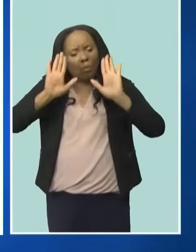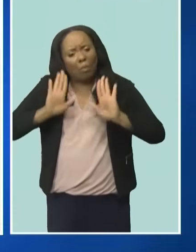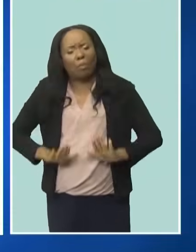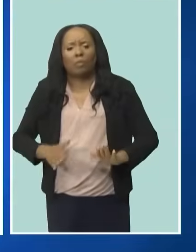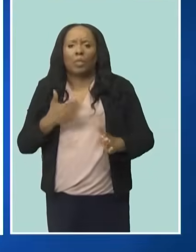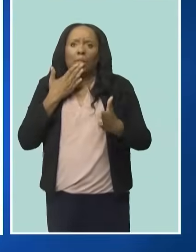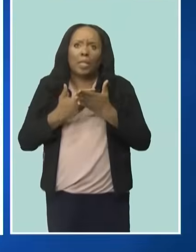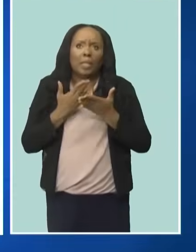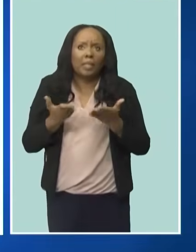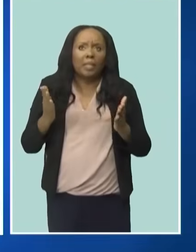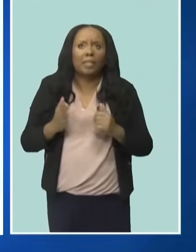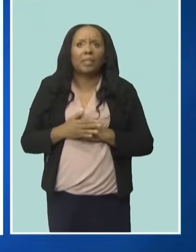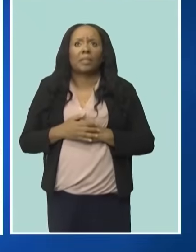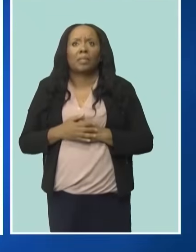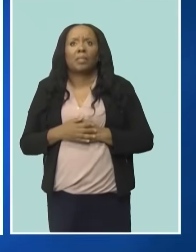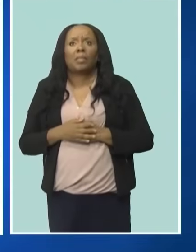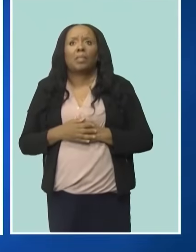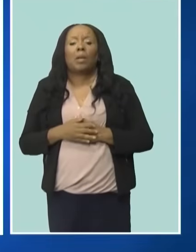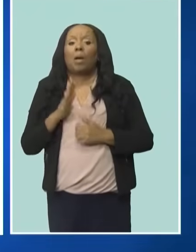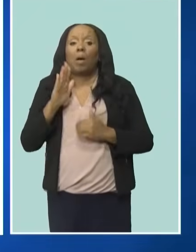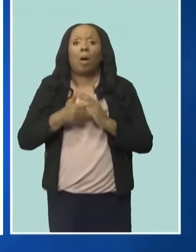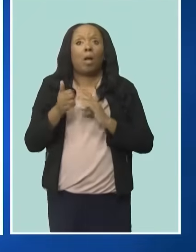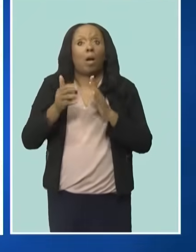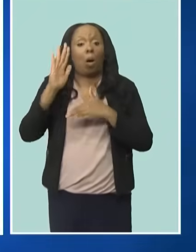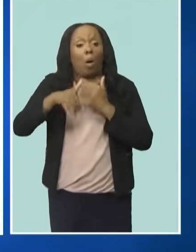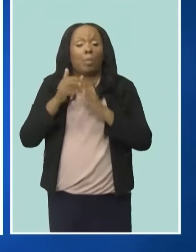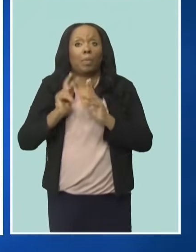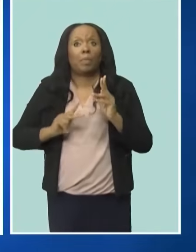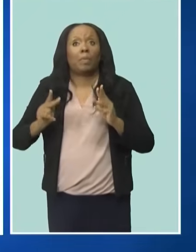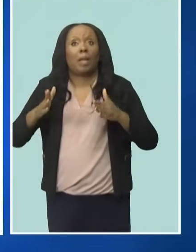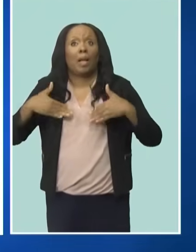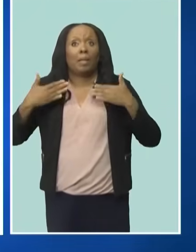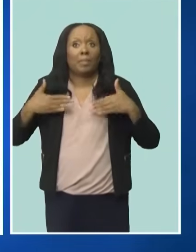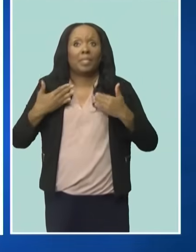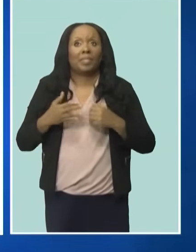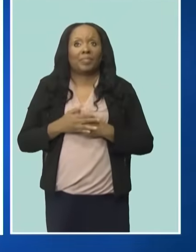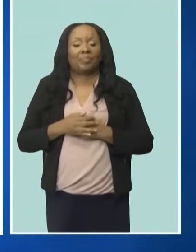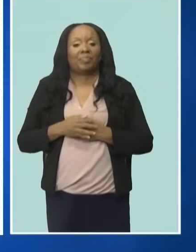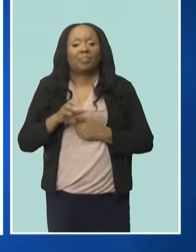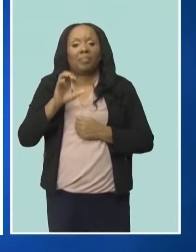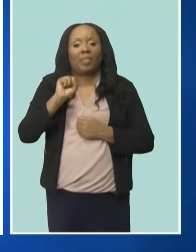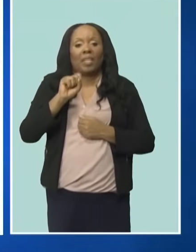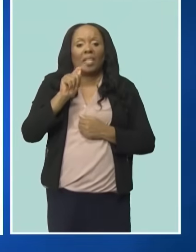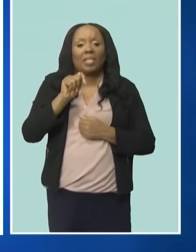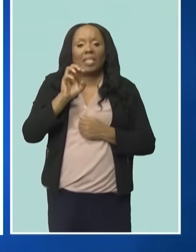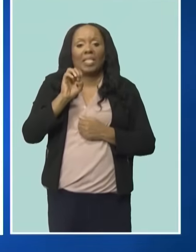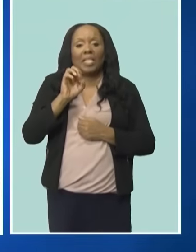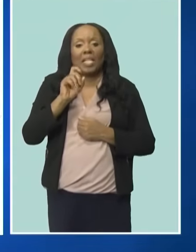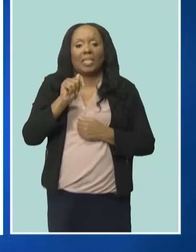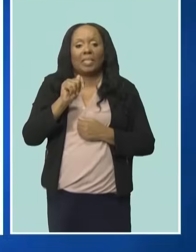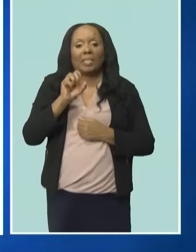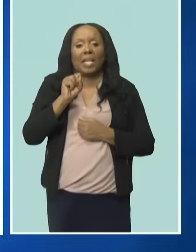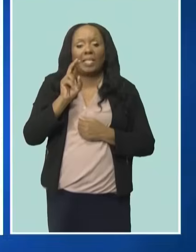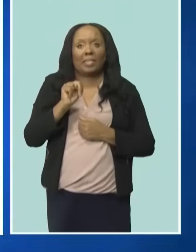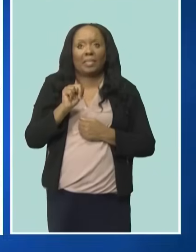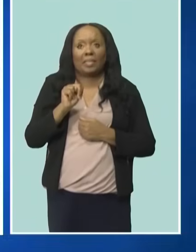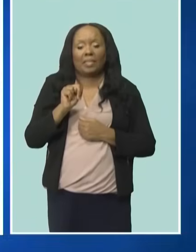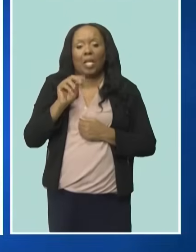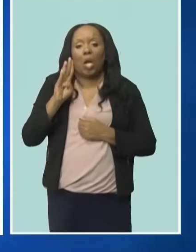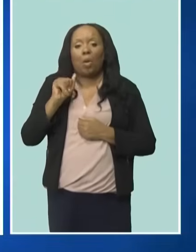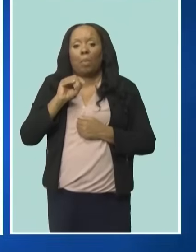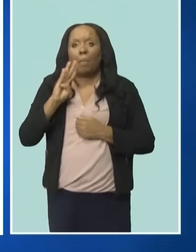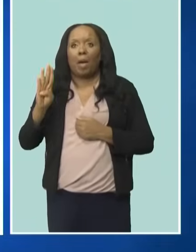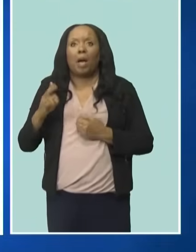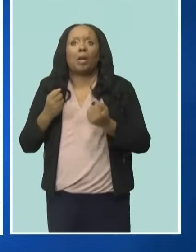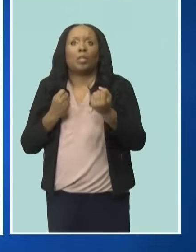thing. The awardees were elated. Stetson Barr was honored for his excellent stewardship of the Graham Hall Park